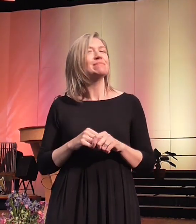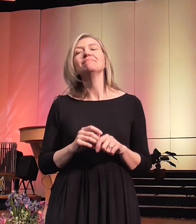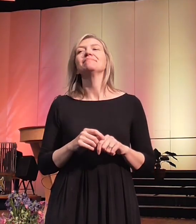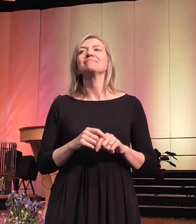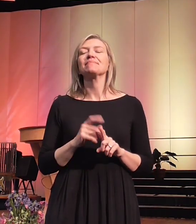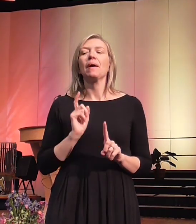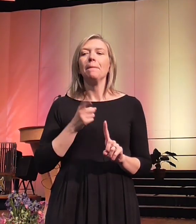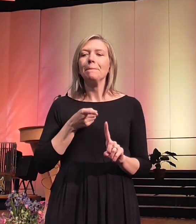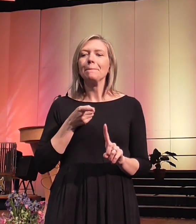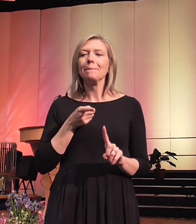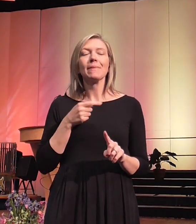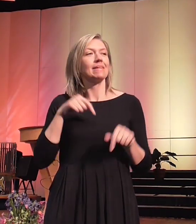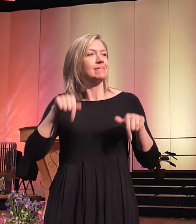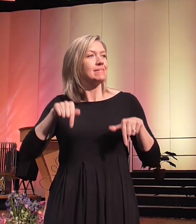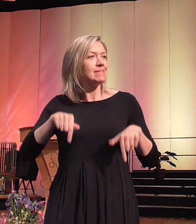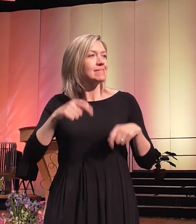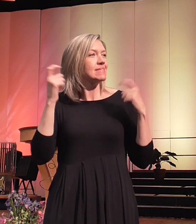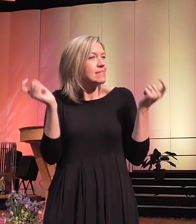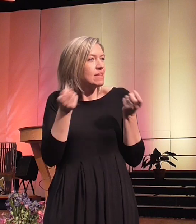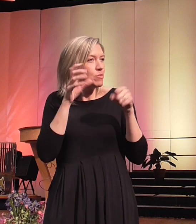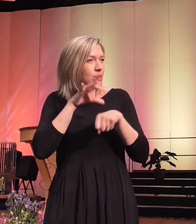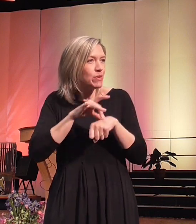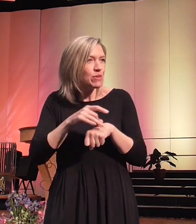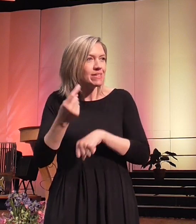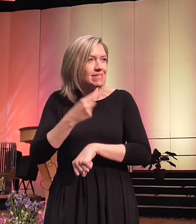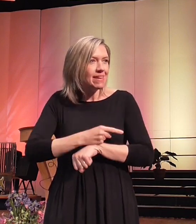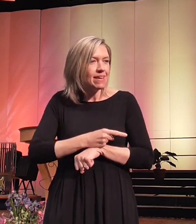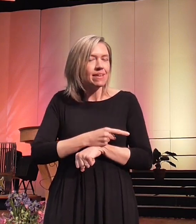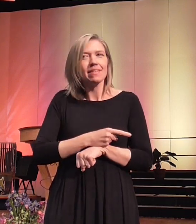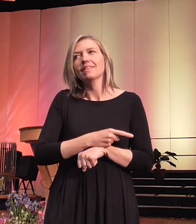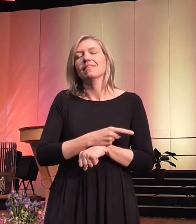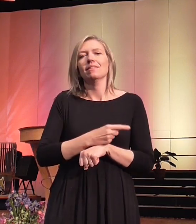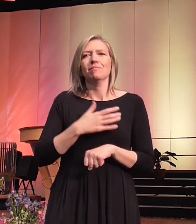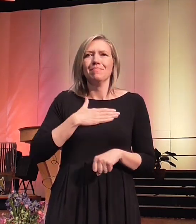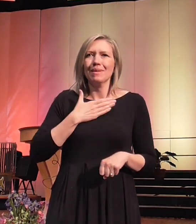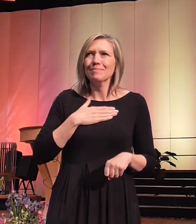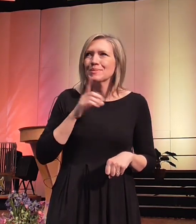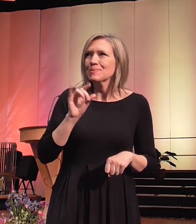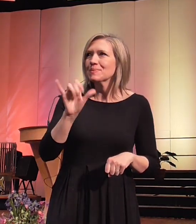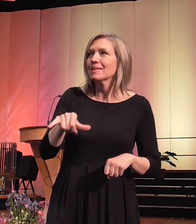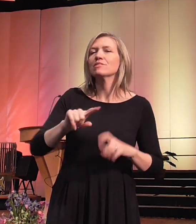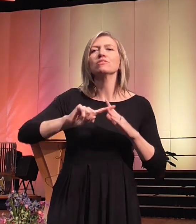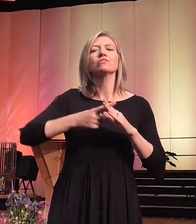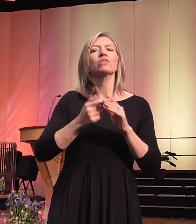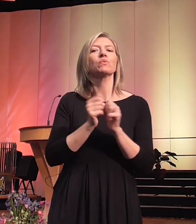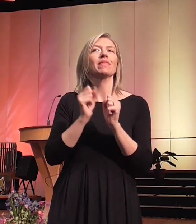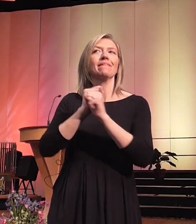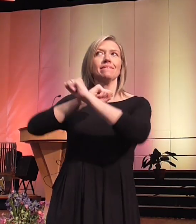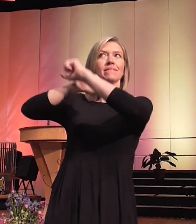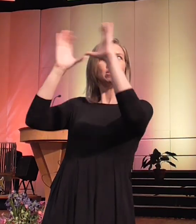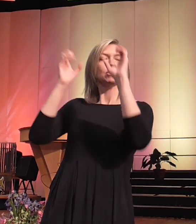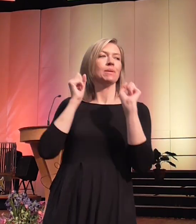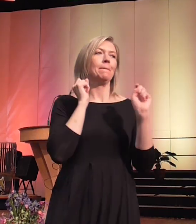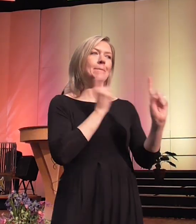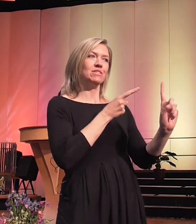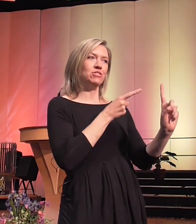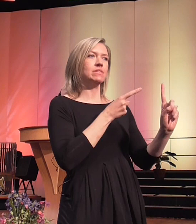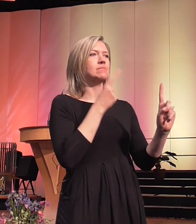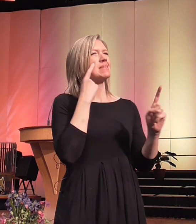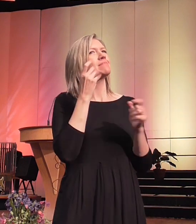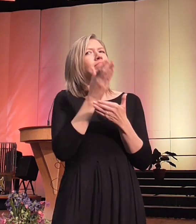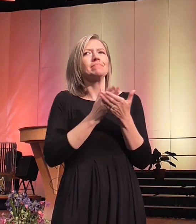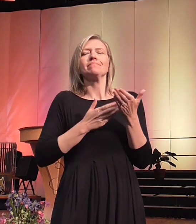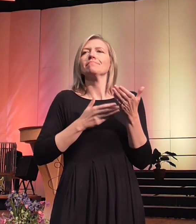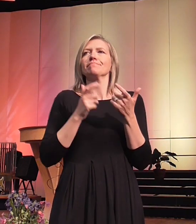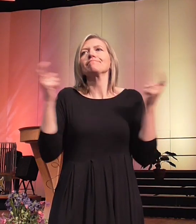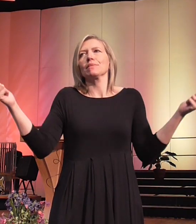And so we're celebrating Earth Day today. Just so glad that we're doing it. So we're going to start with our vision and our mission, because it's a